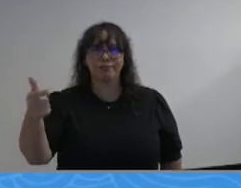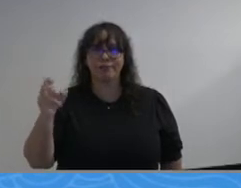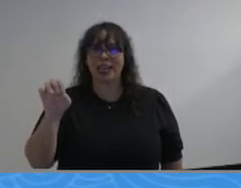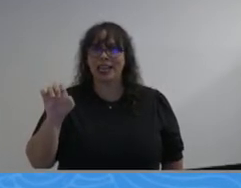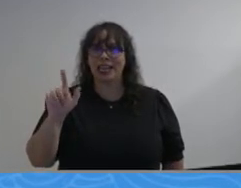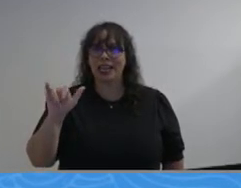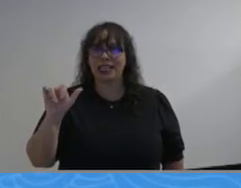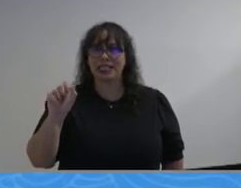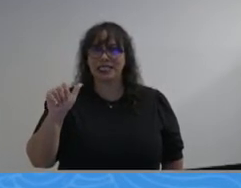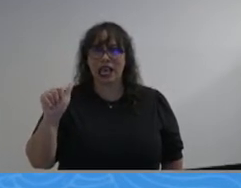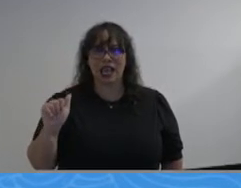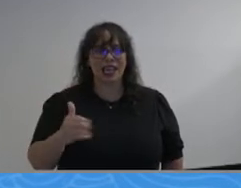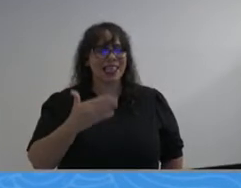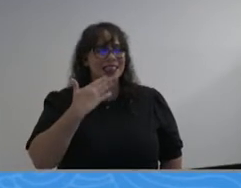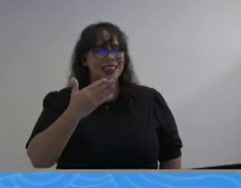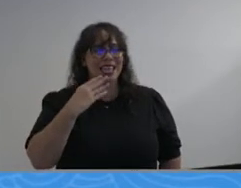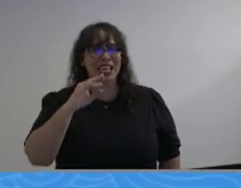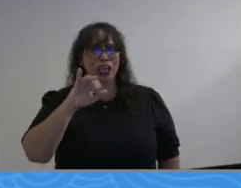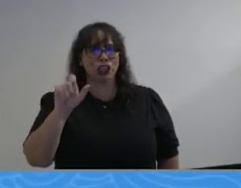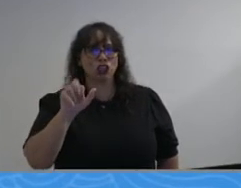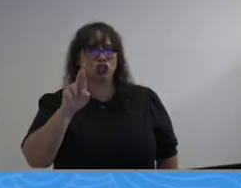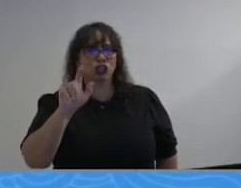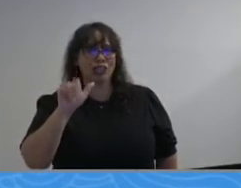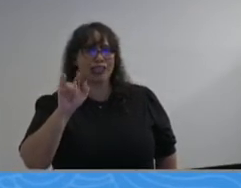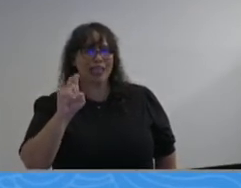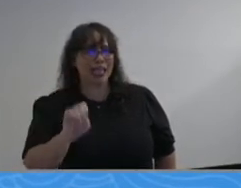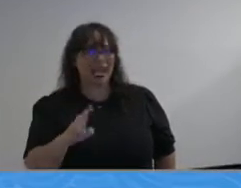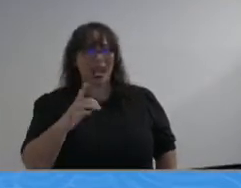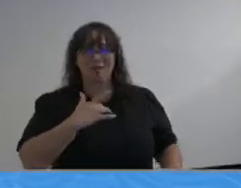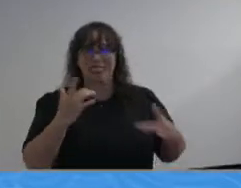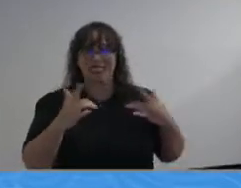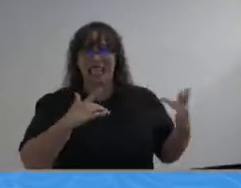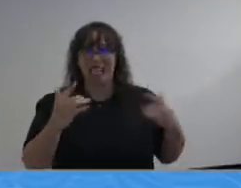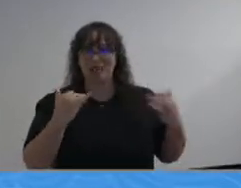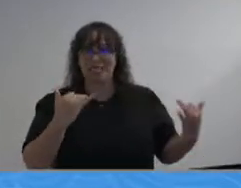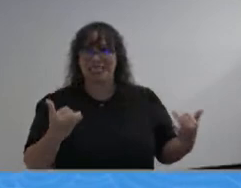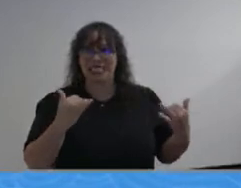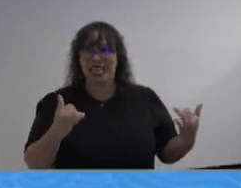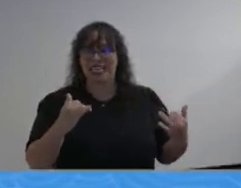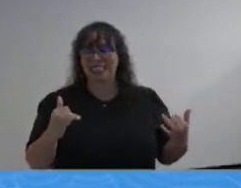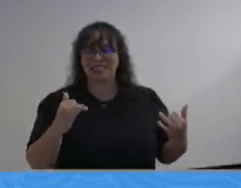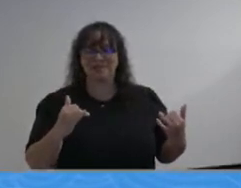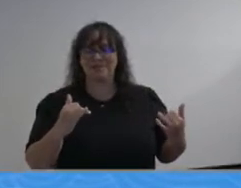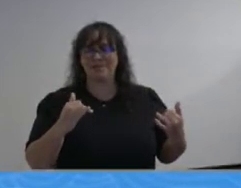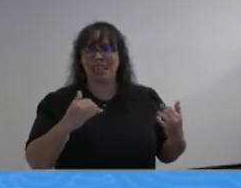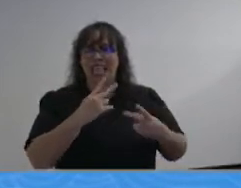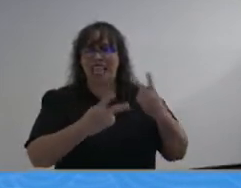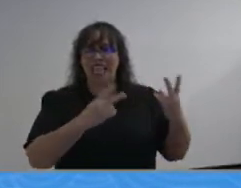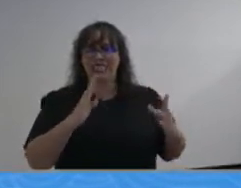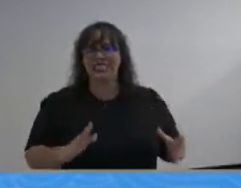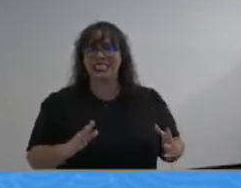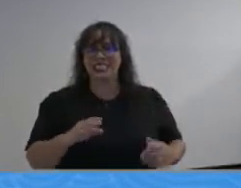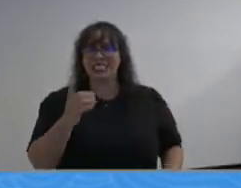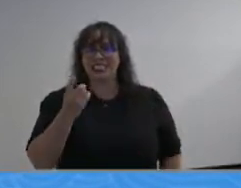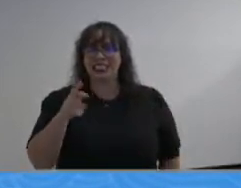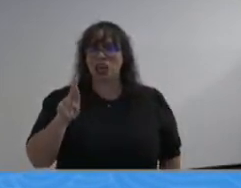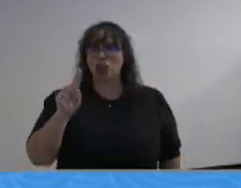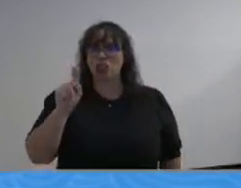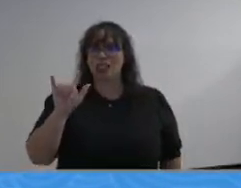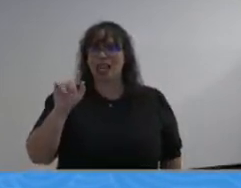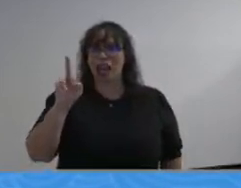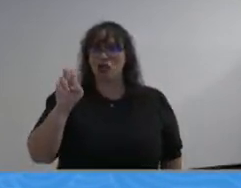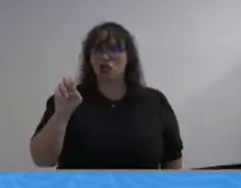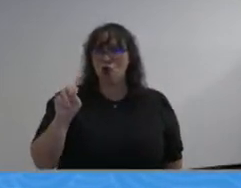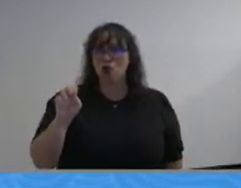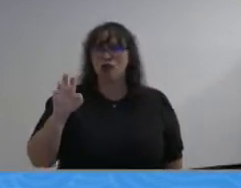you, Jolene. I am very excited about today's guest moderator and keynote speaker, Dr. Tyrone Howard,